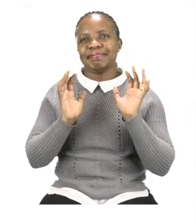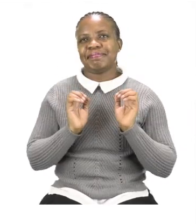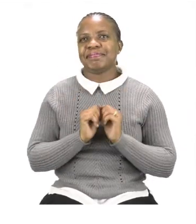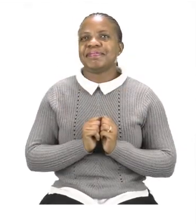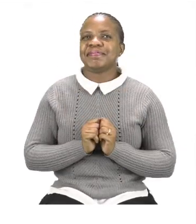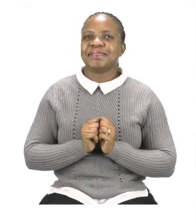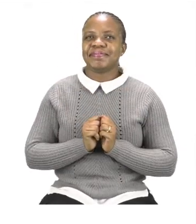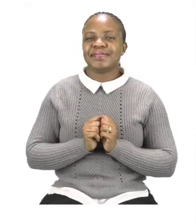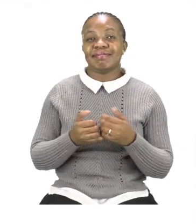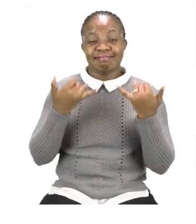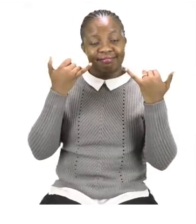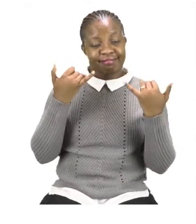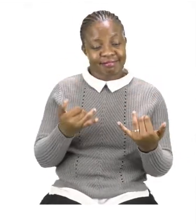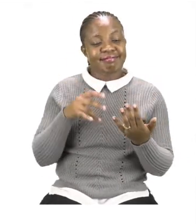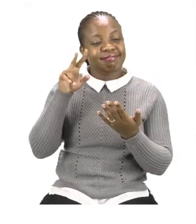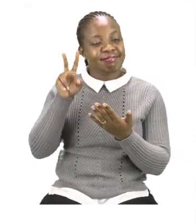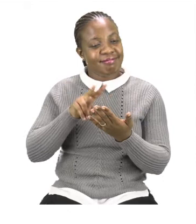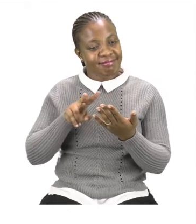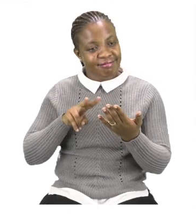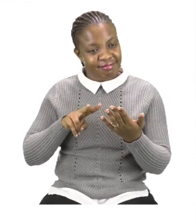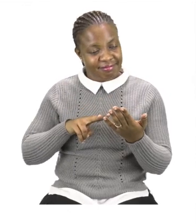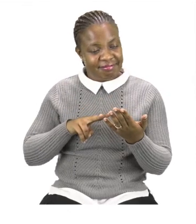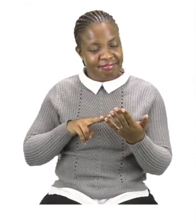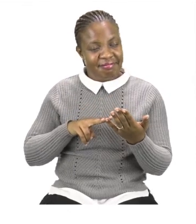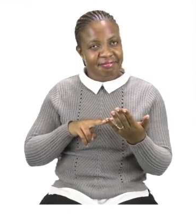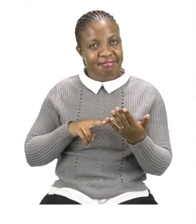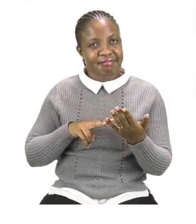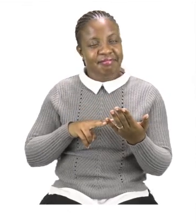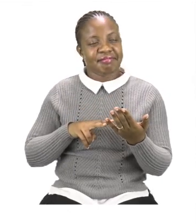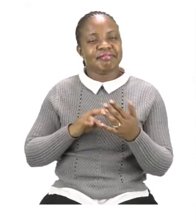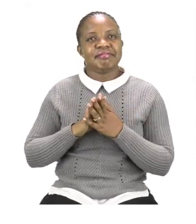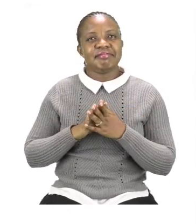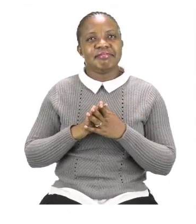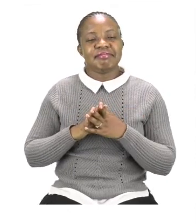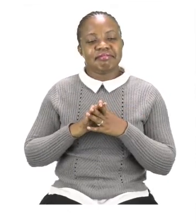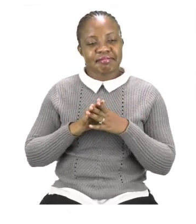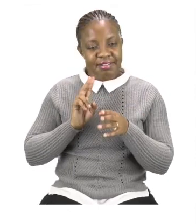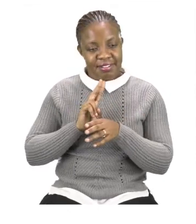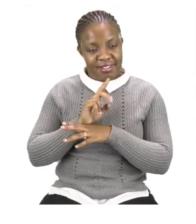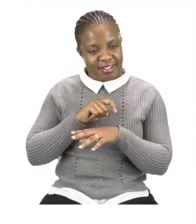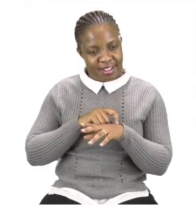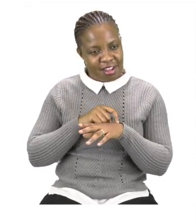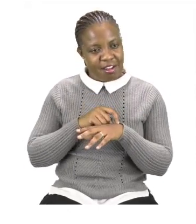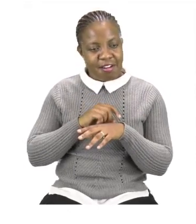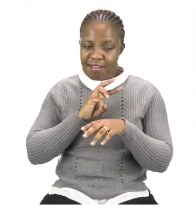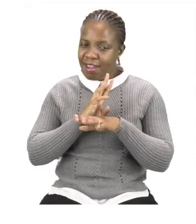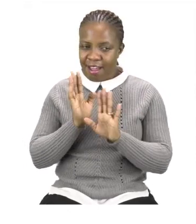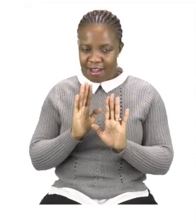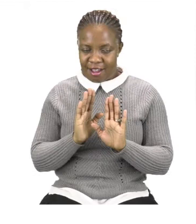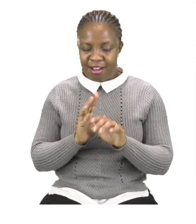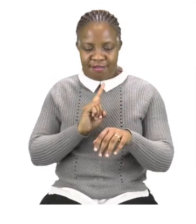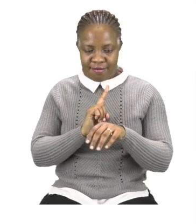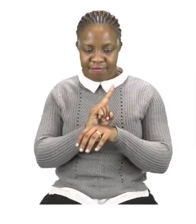So now that we have read it and recited it a second time, not three times, a second